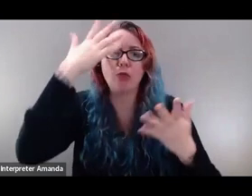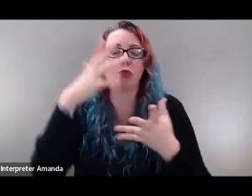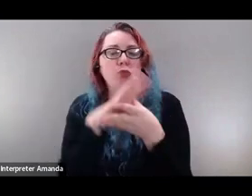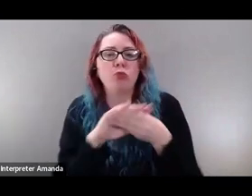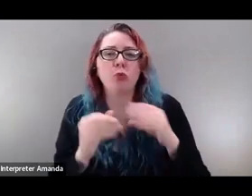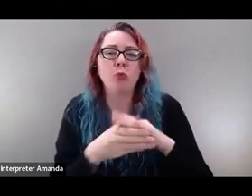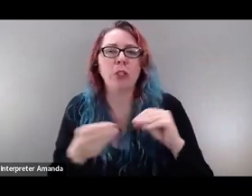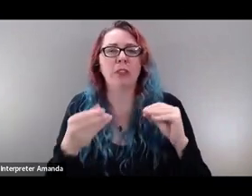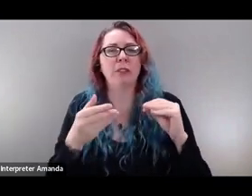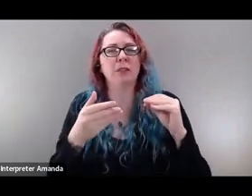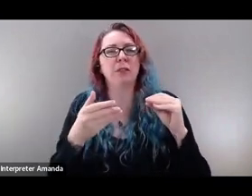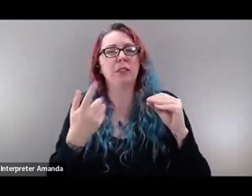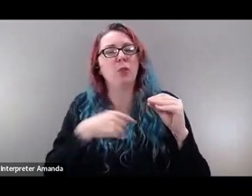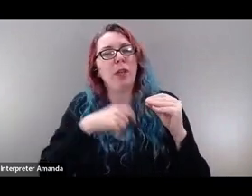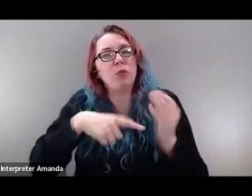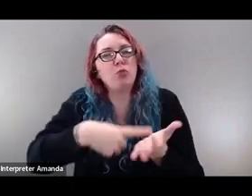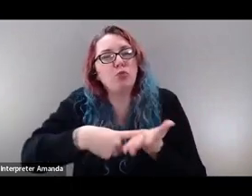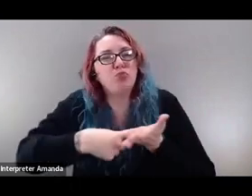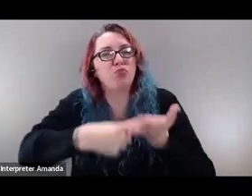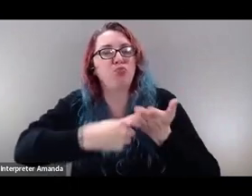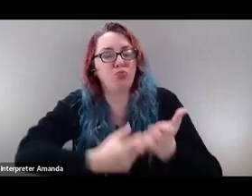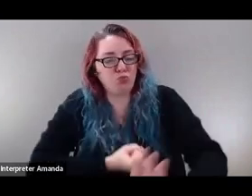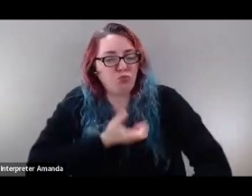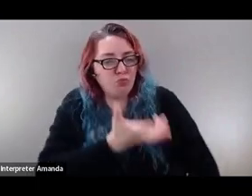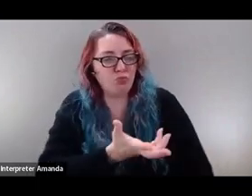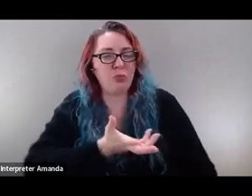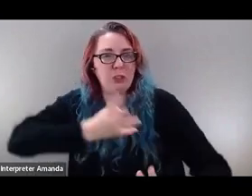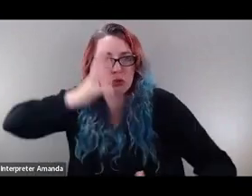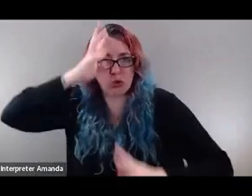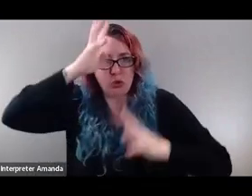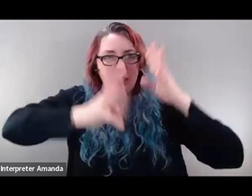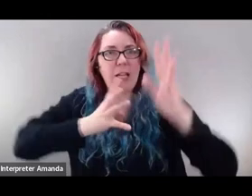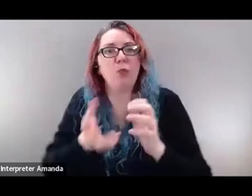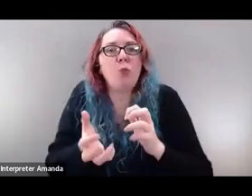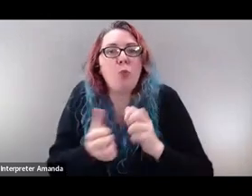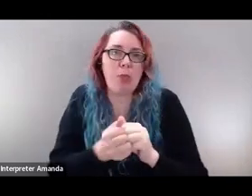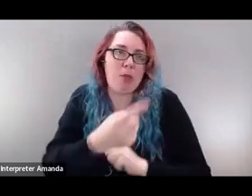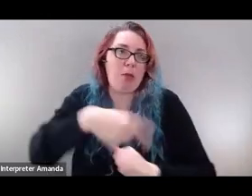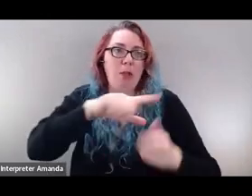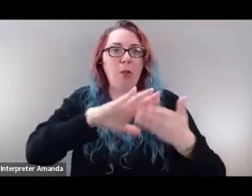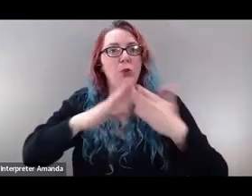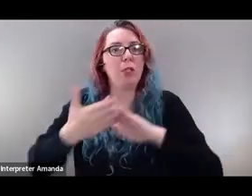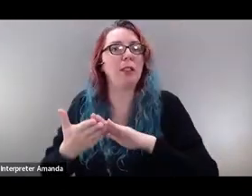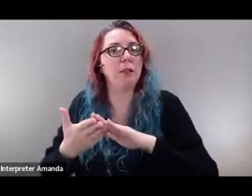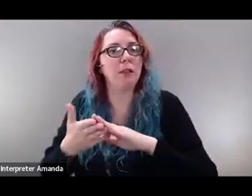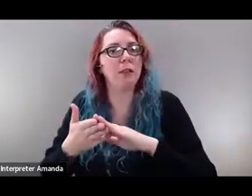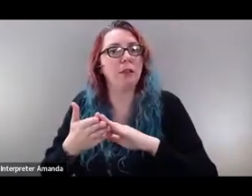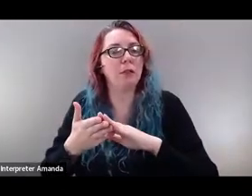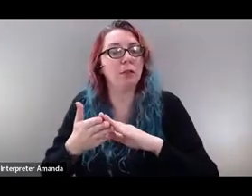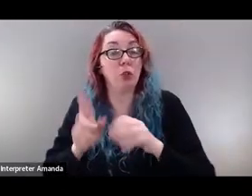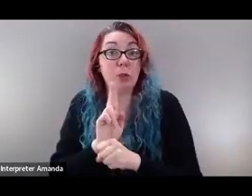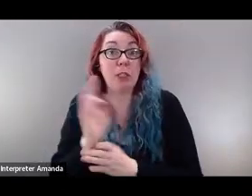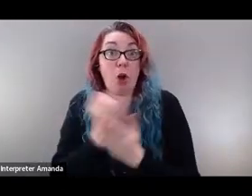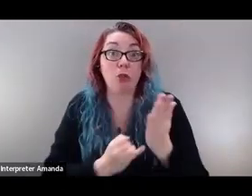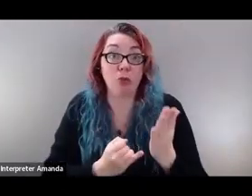that we need to be discussing and engaging and creating in our communities through art, with art. And I really like this idea of